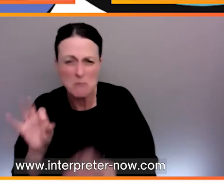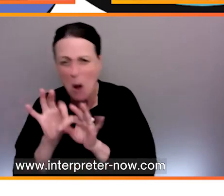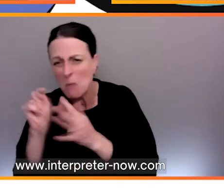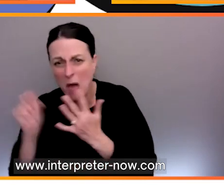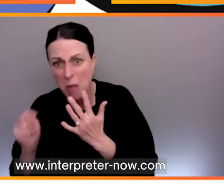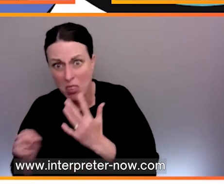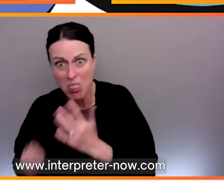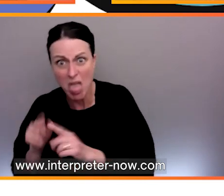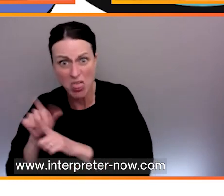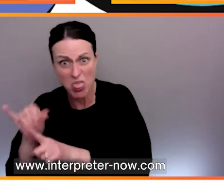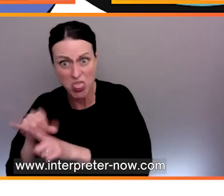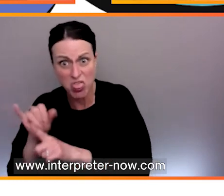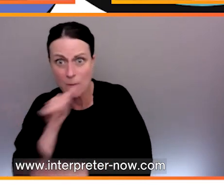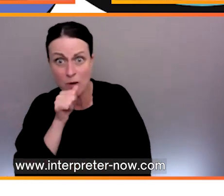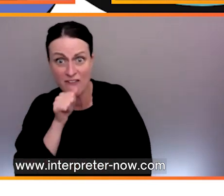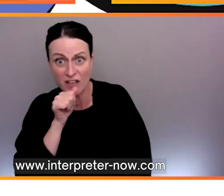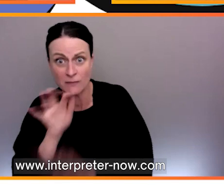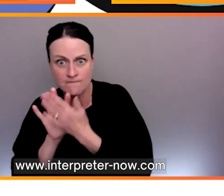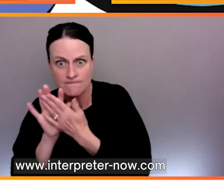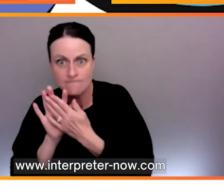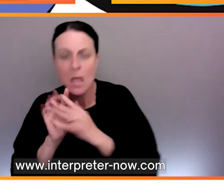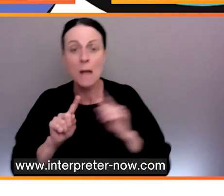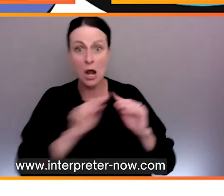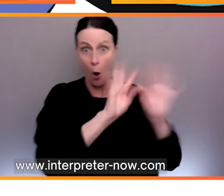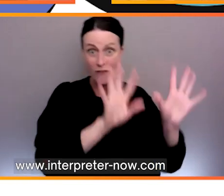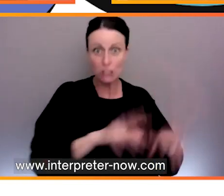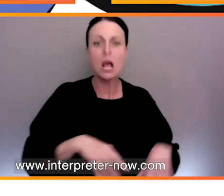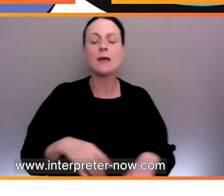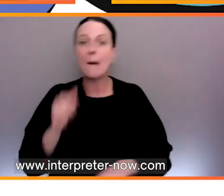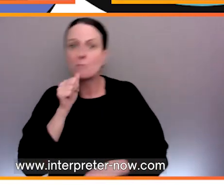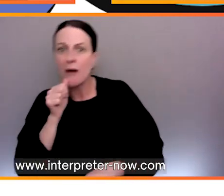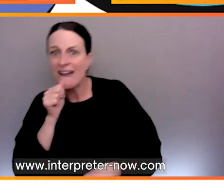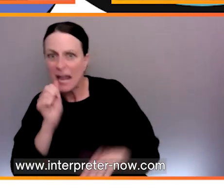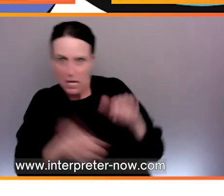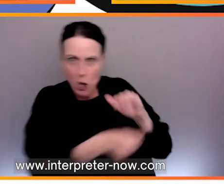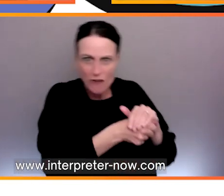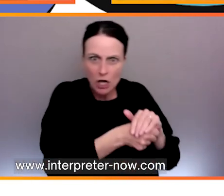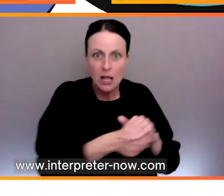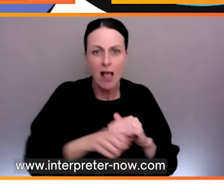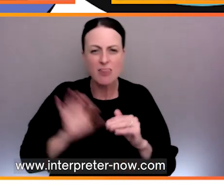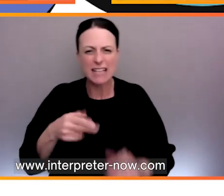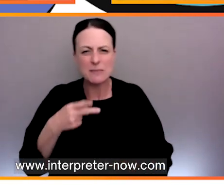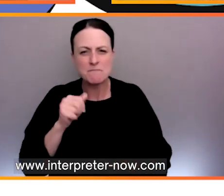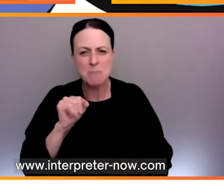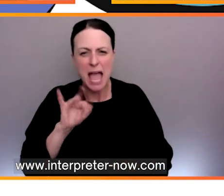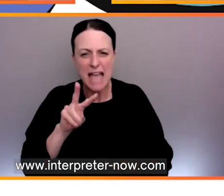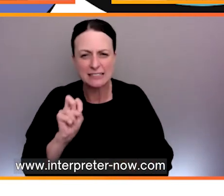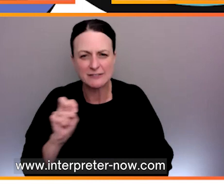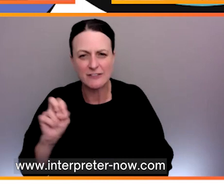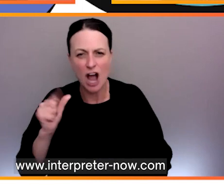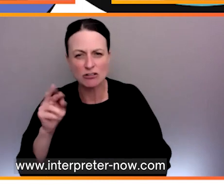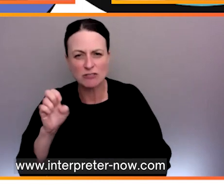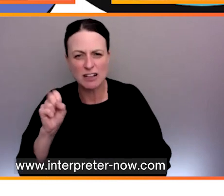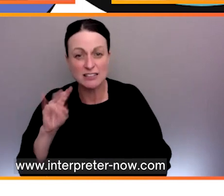exclusion. And then the last one, there's a fifth type, which is the ultimate gnarly type, which is gaslighting. And